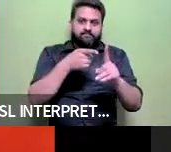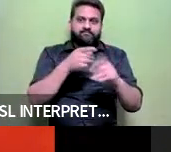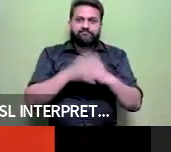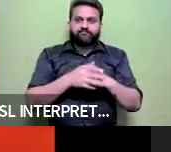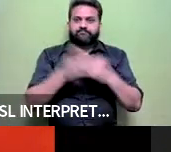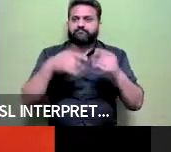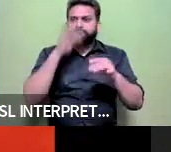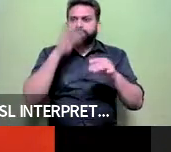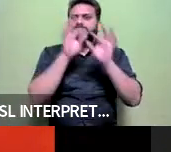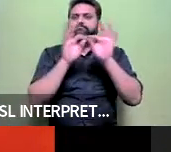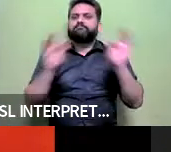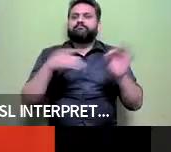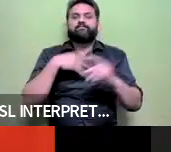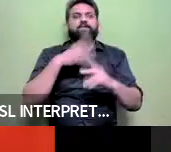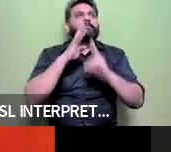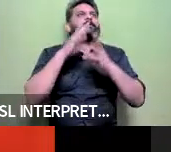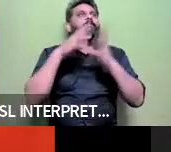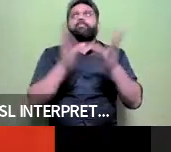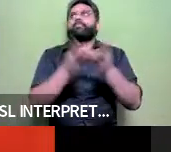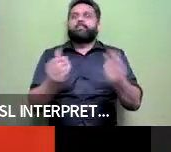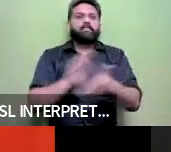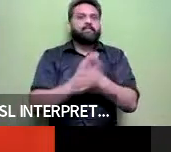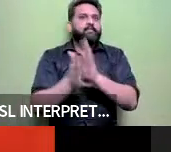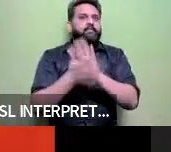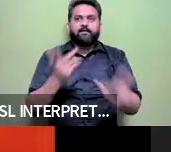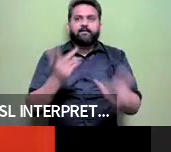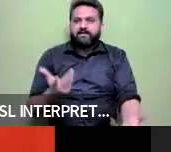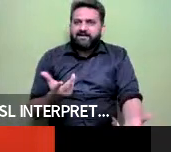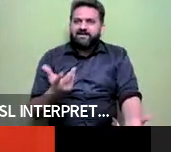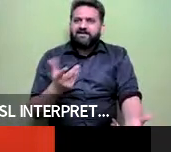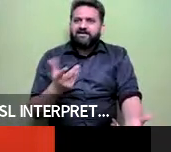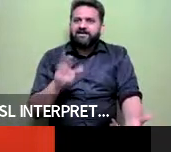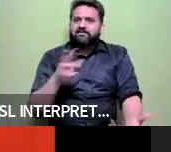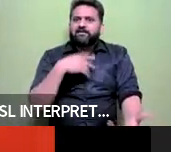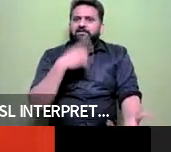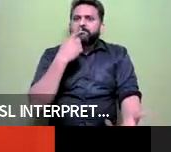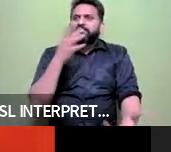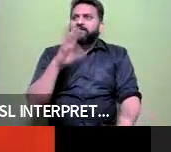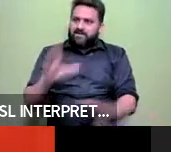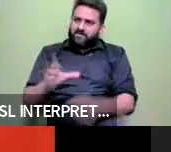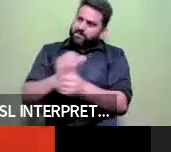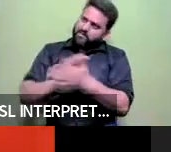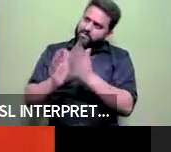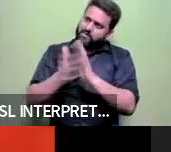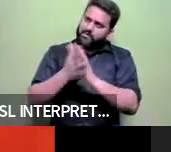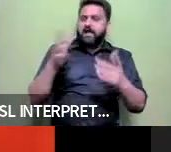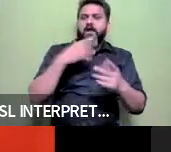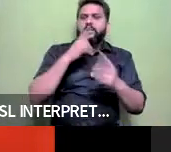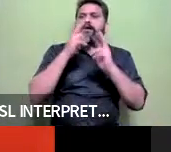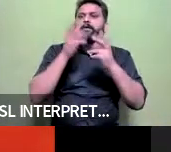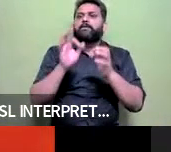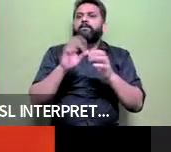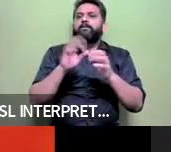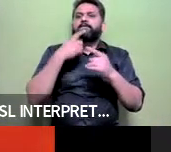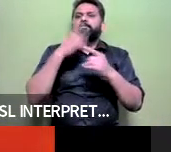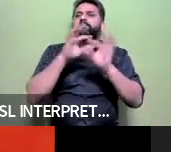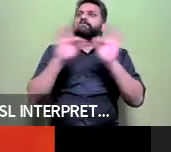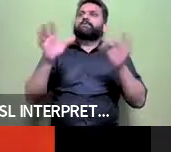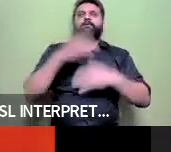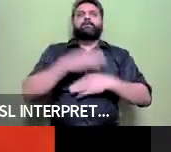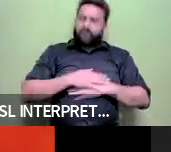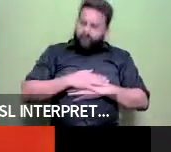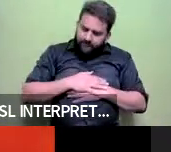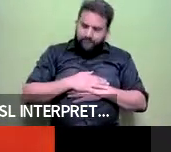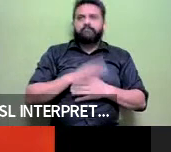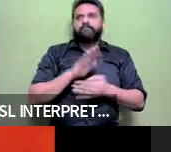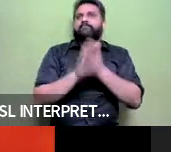simple conclusion. Many times the team, they just conclude, even without saying that they concluded the case, they just sink into the seats.